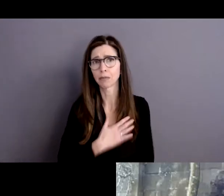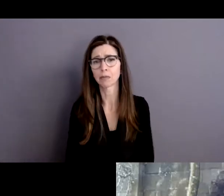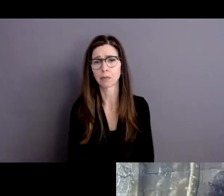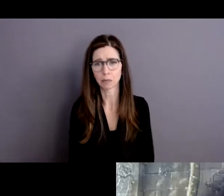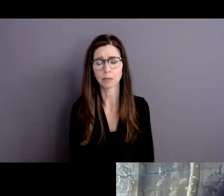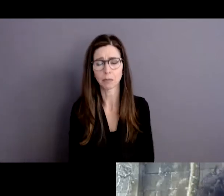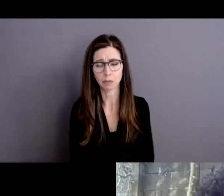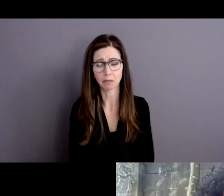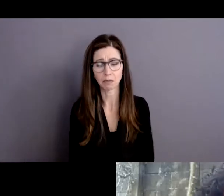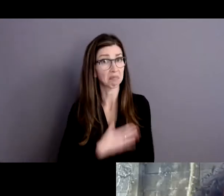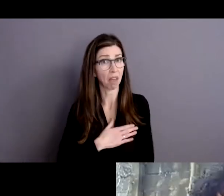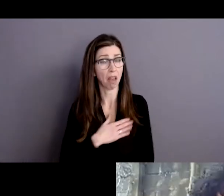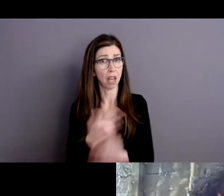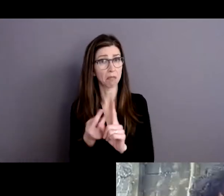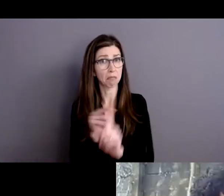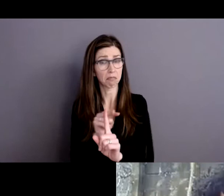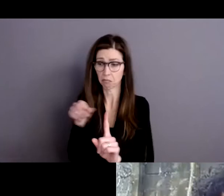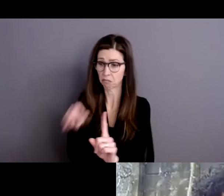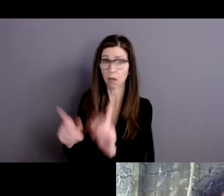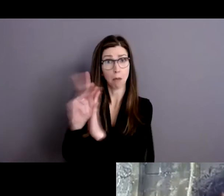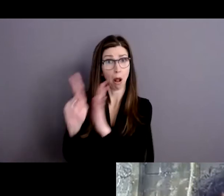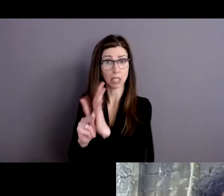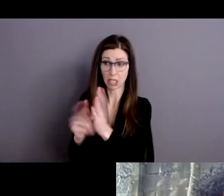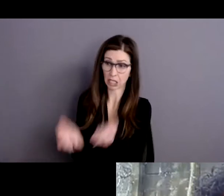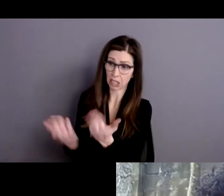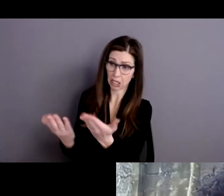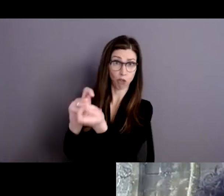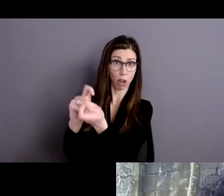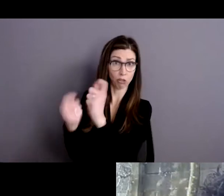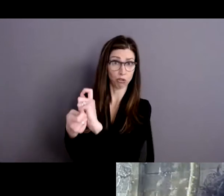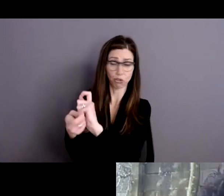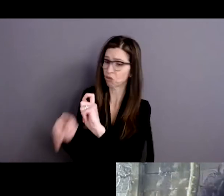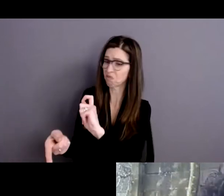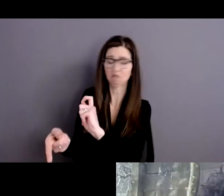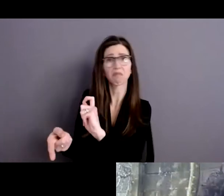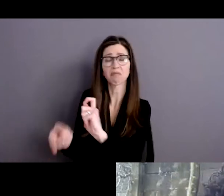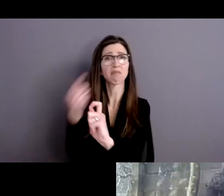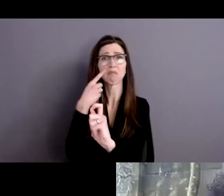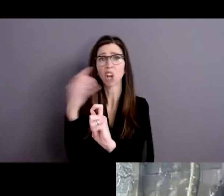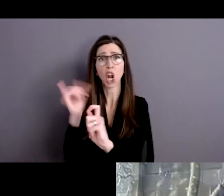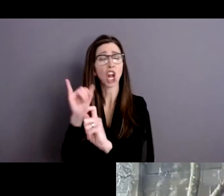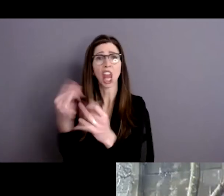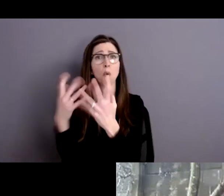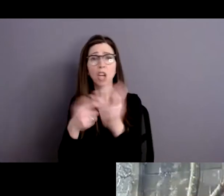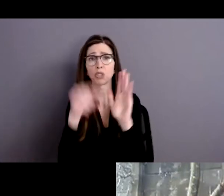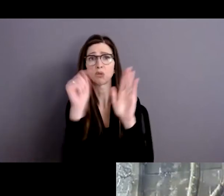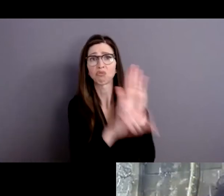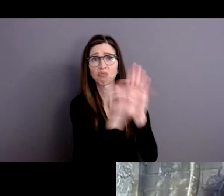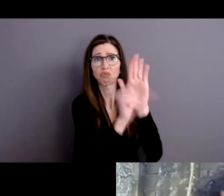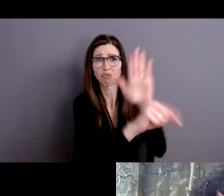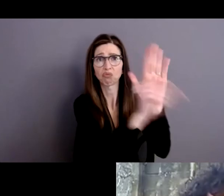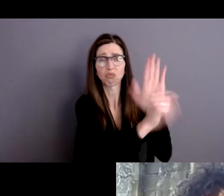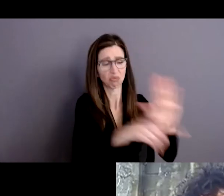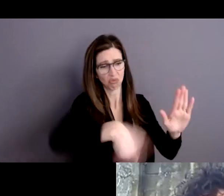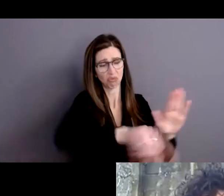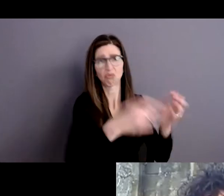From my perspective, these amendments are essentially the equivalent of state-sanctioned genocide of primarily Black and Indigenous